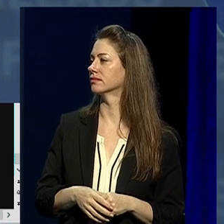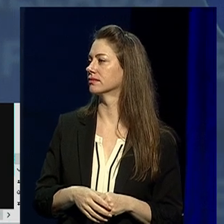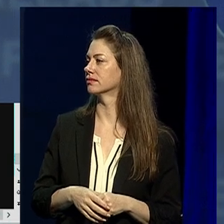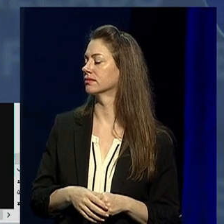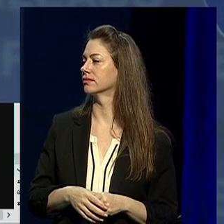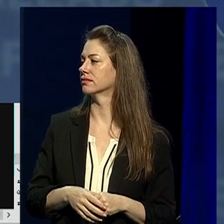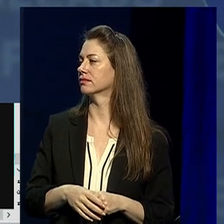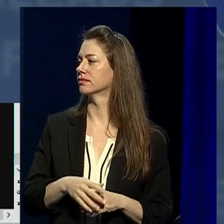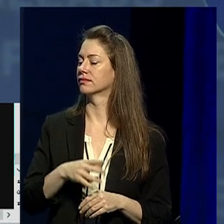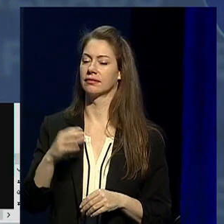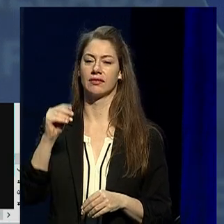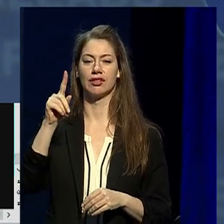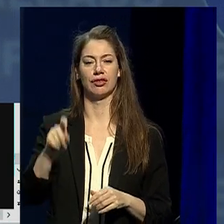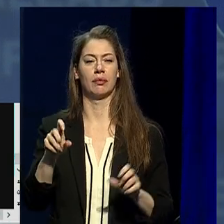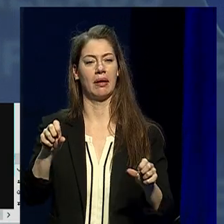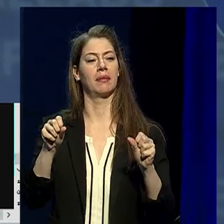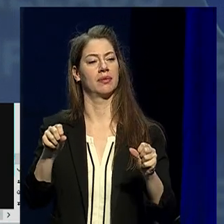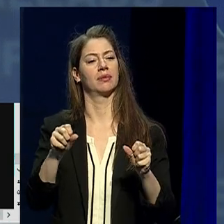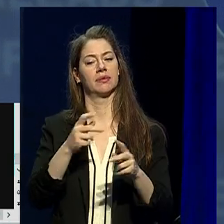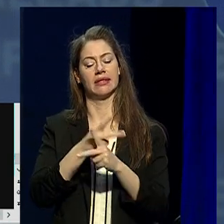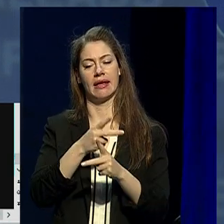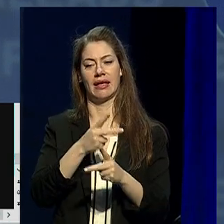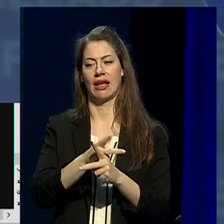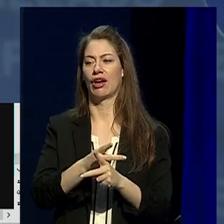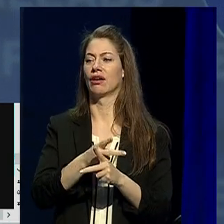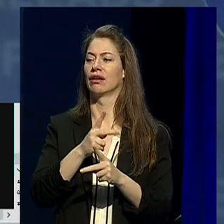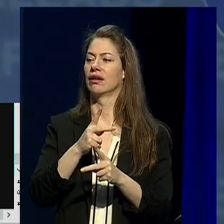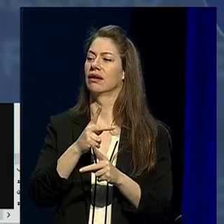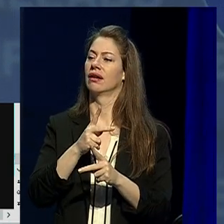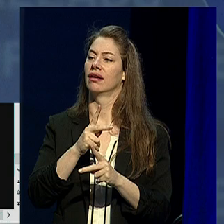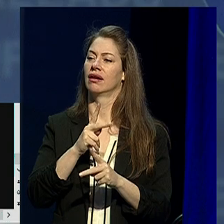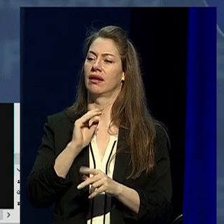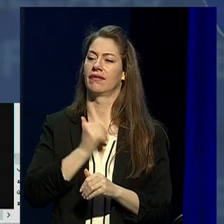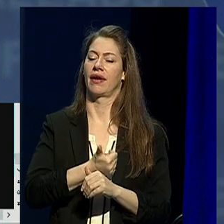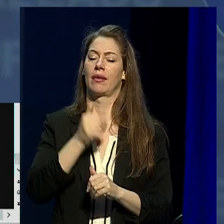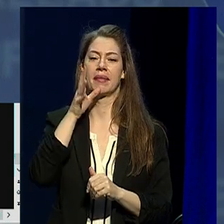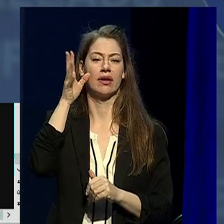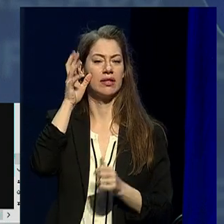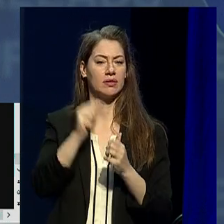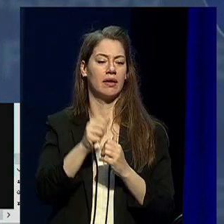And be able to take care of our kids through parental leave programs.